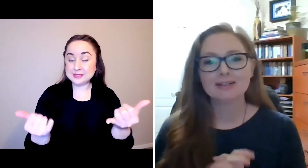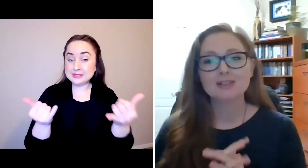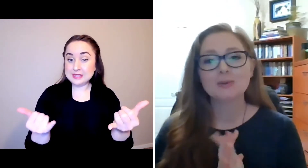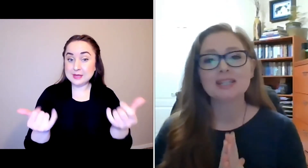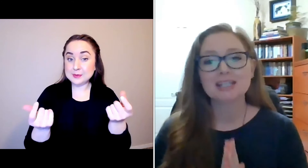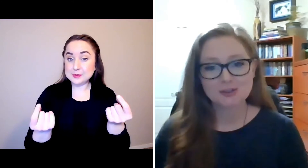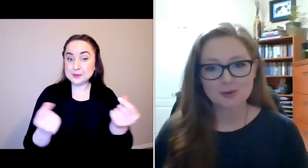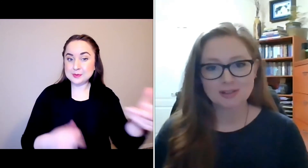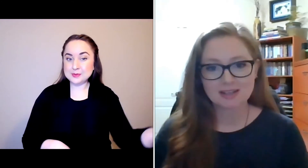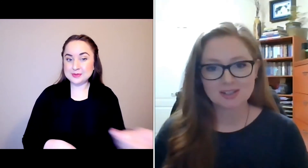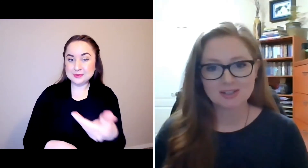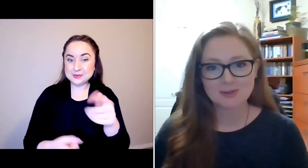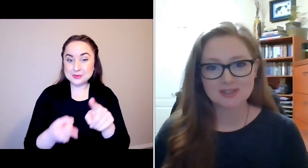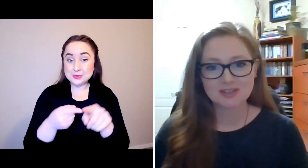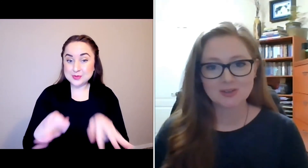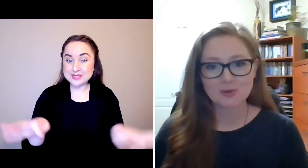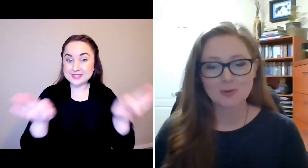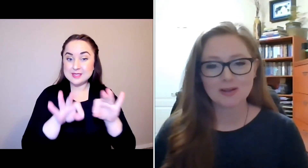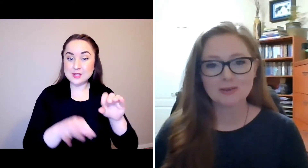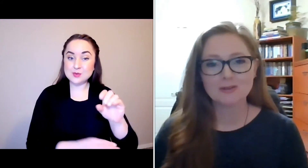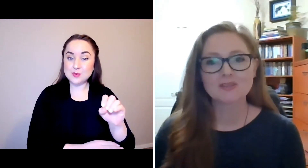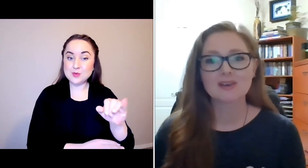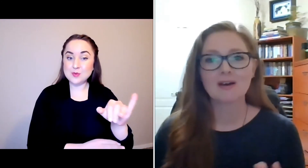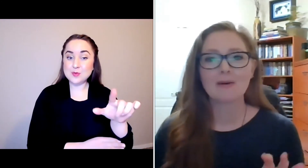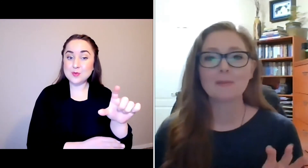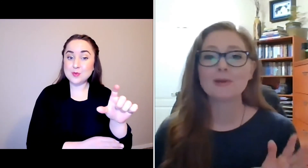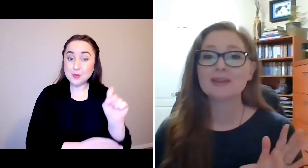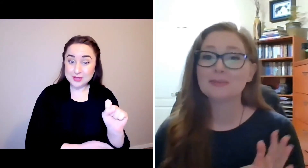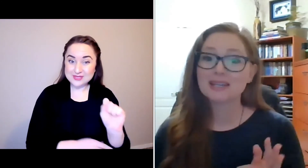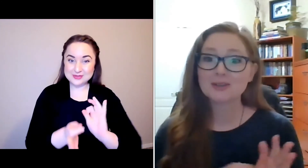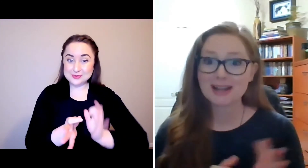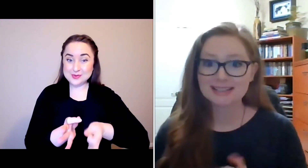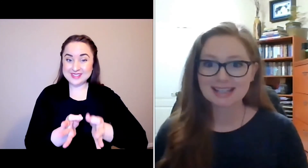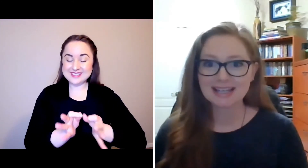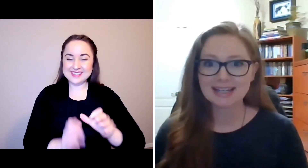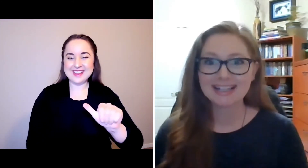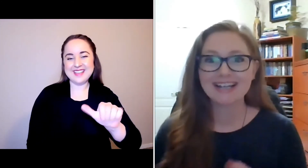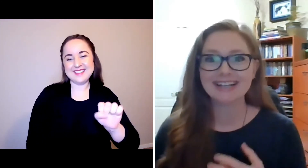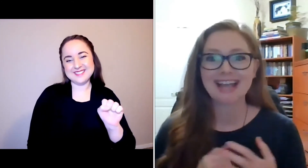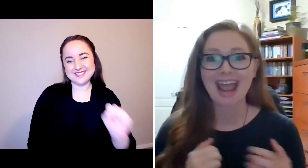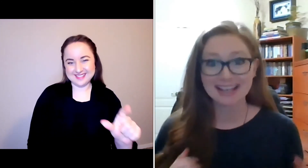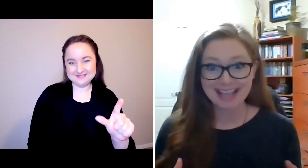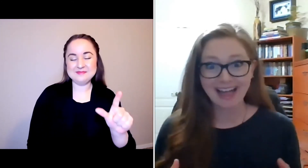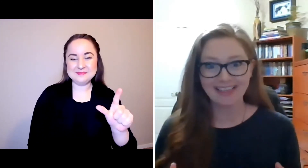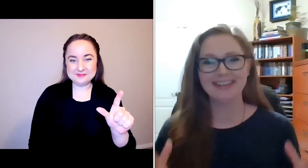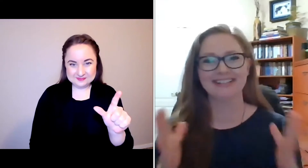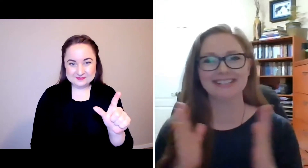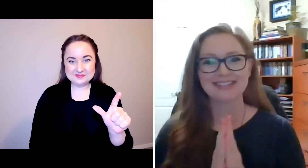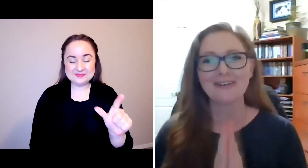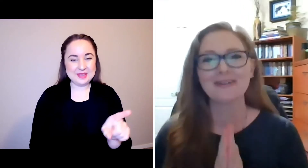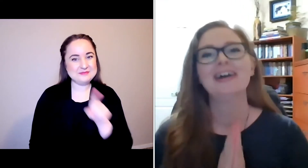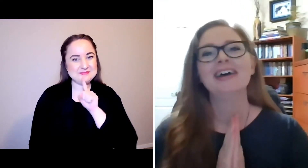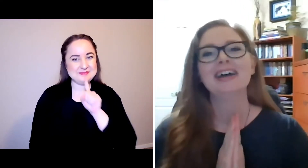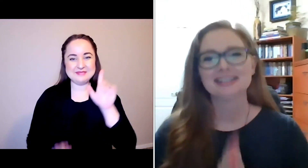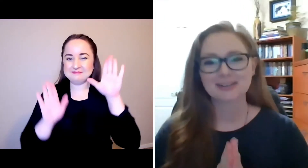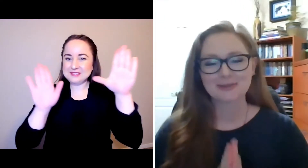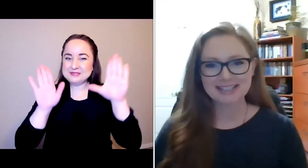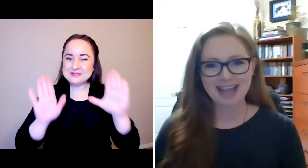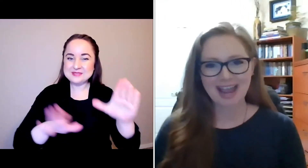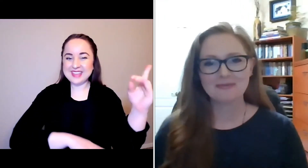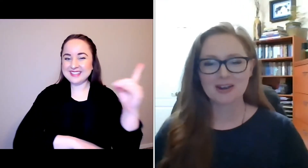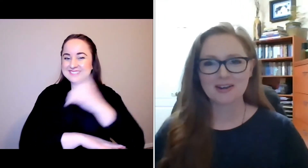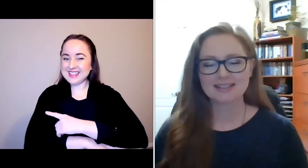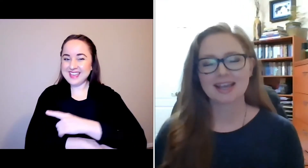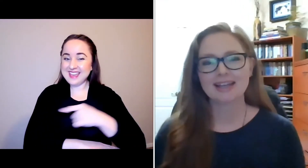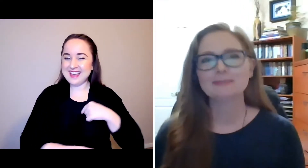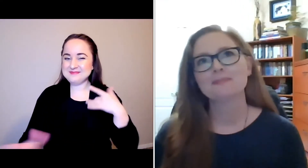doing the introduction to essential oils with it being translated in ASL. So it's a great